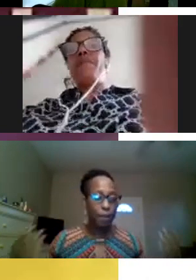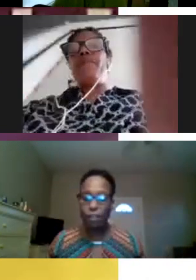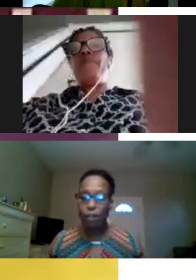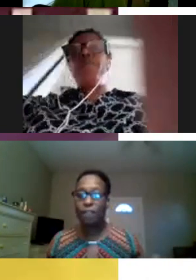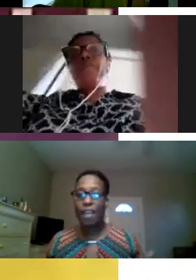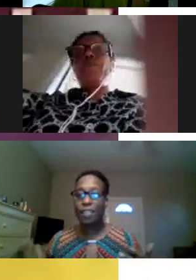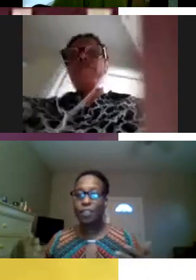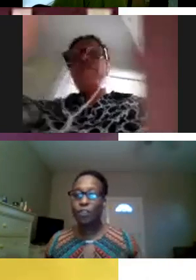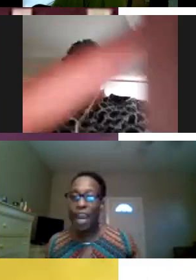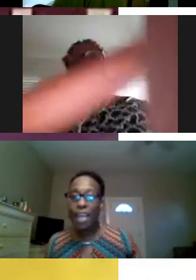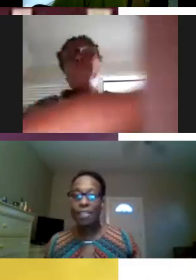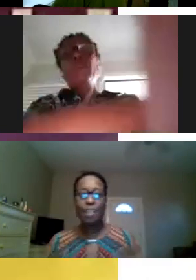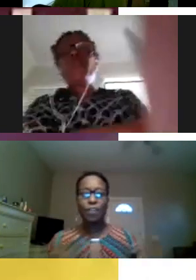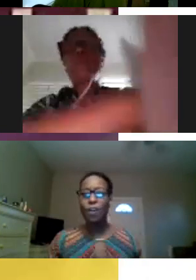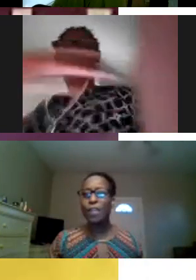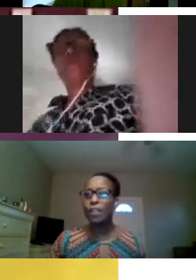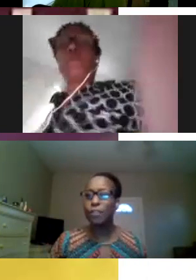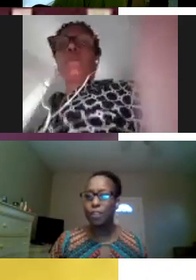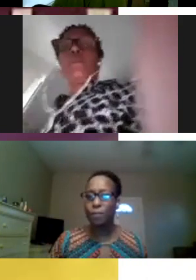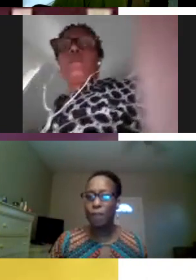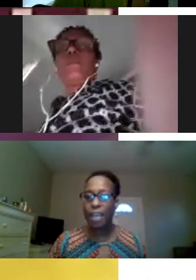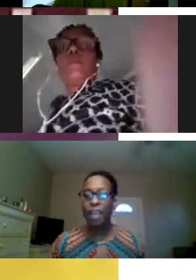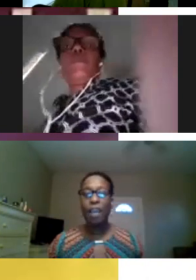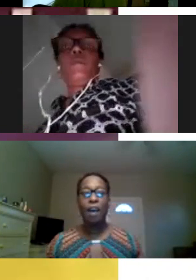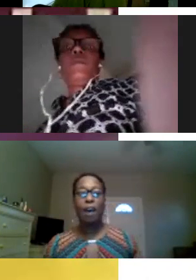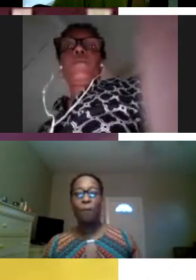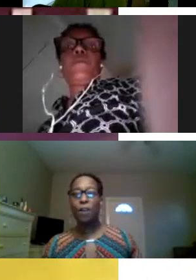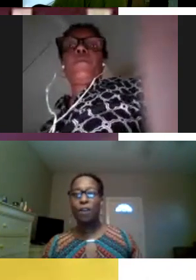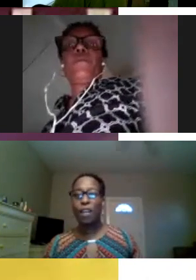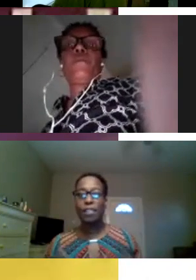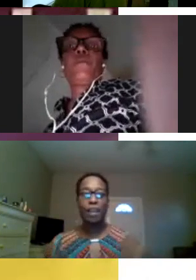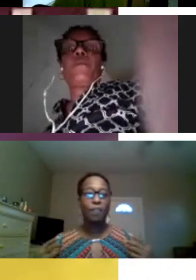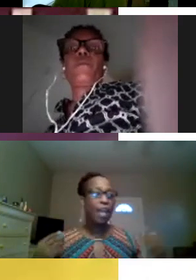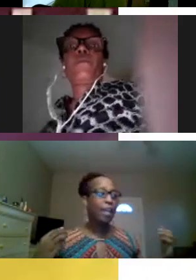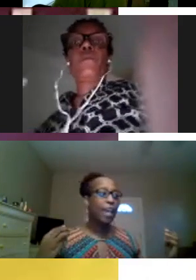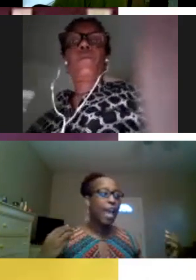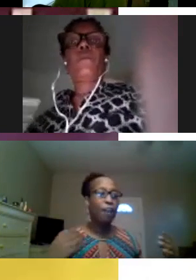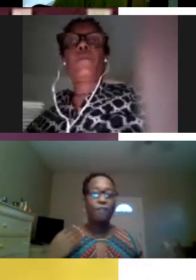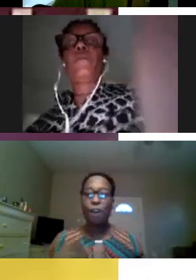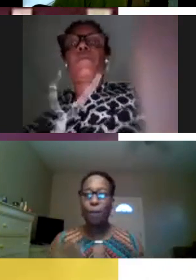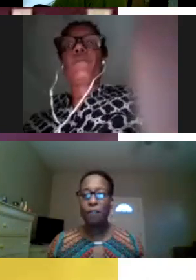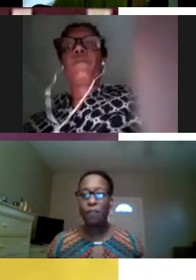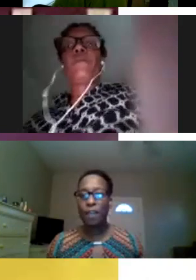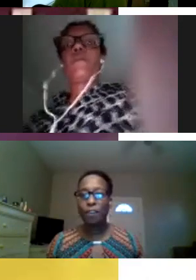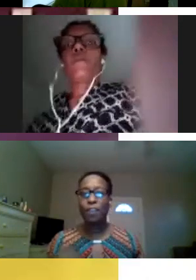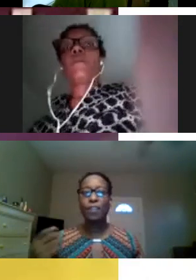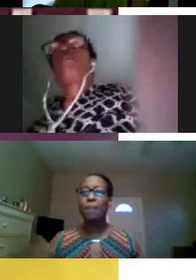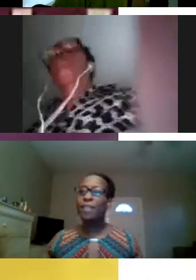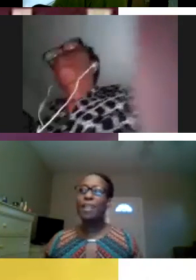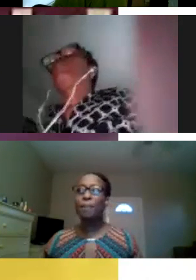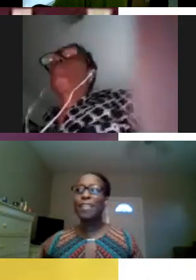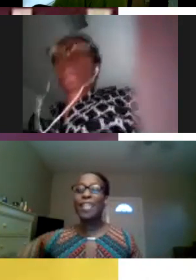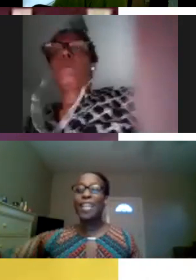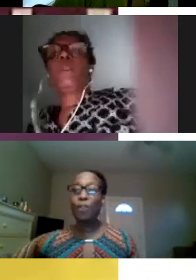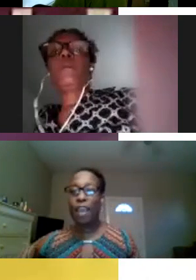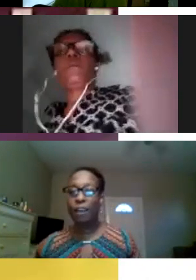a person who identifies as trans, like there are no exclusions, right? Regardless of like how far away from the doctor, there's something